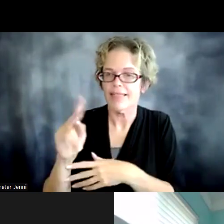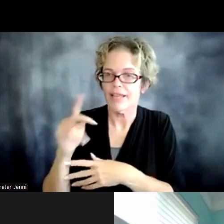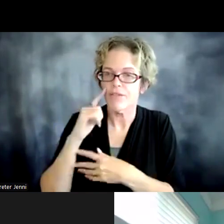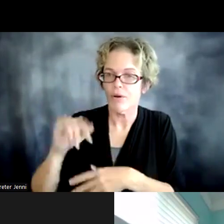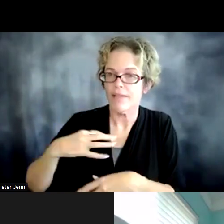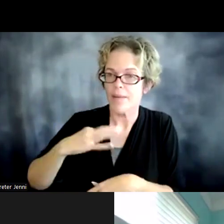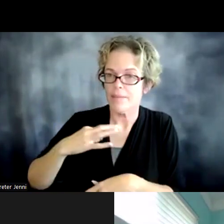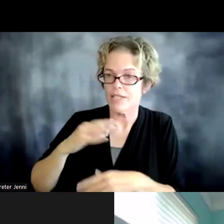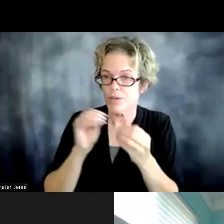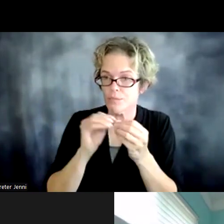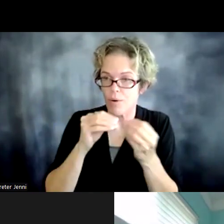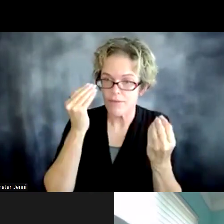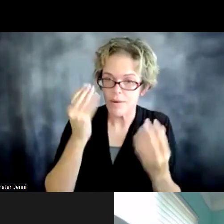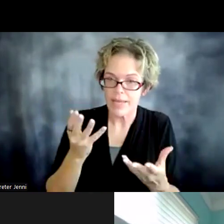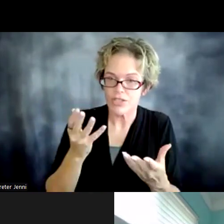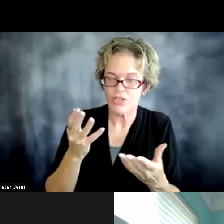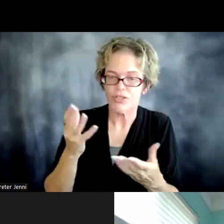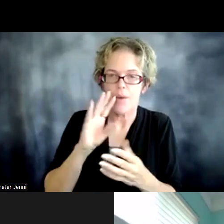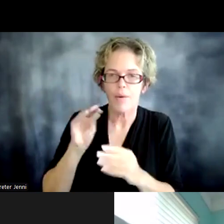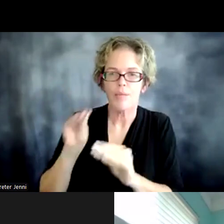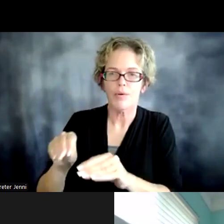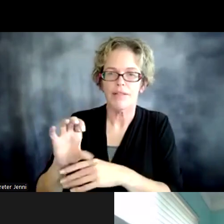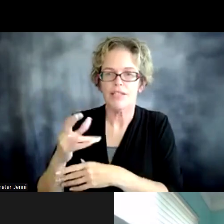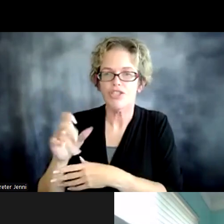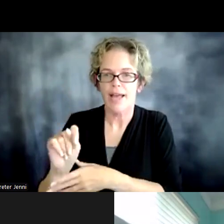more information in the chat.